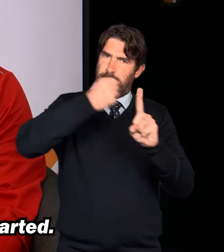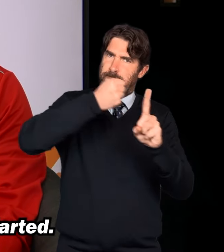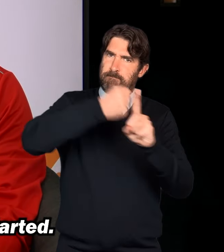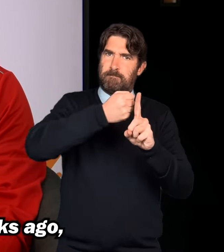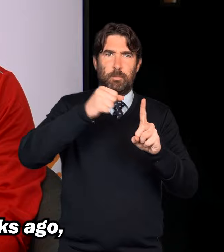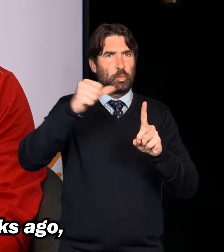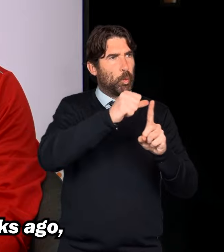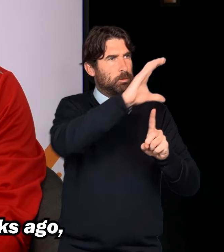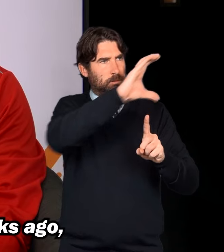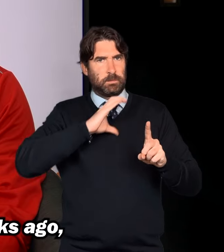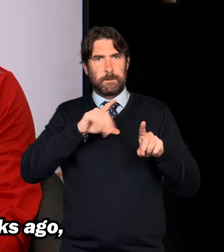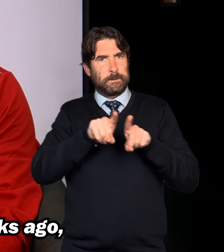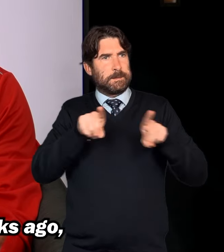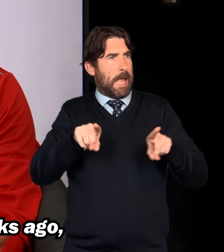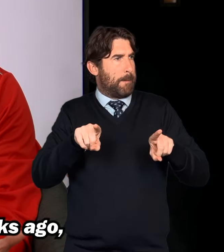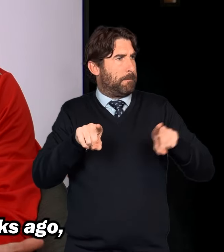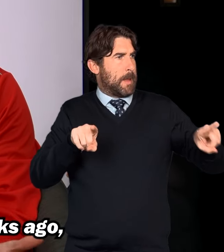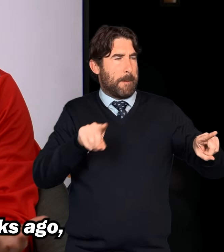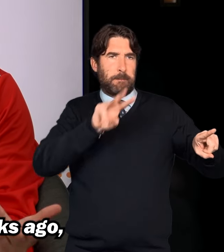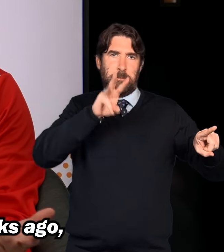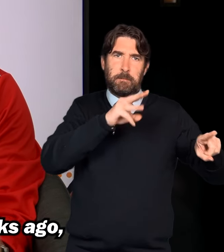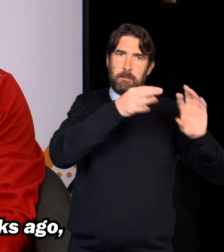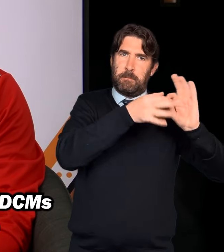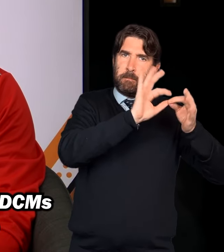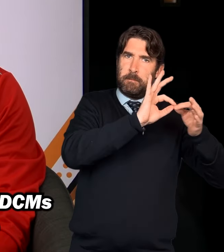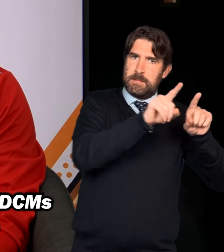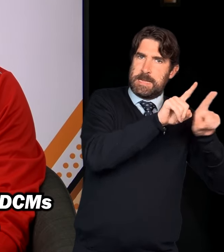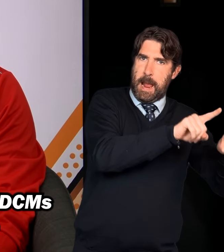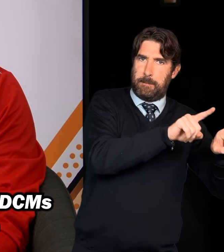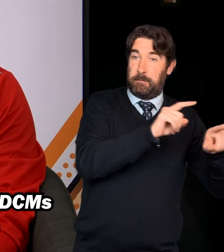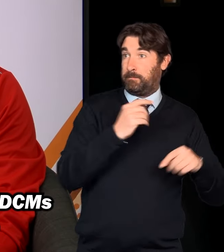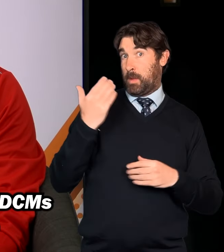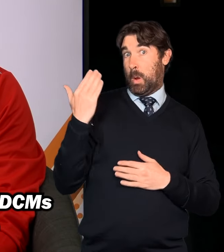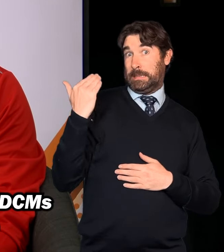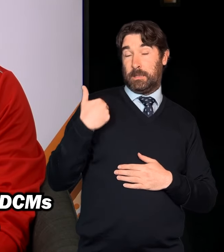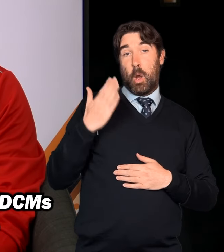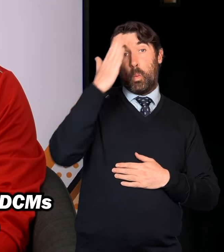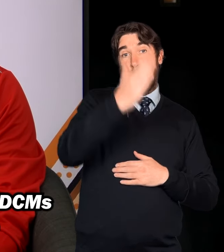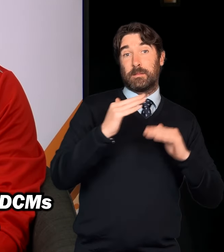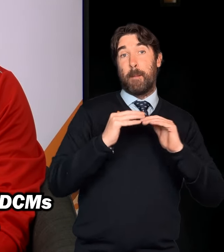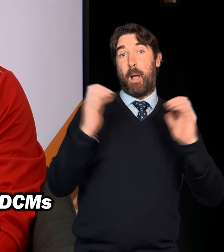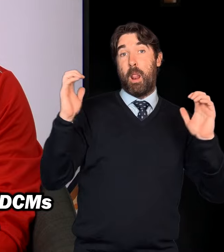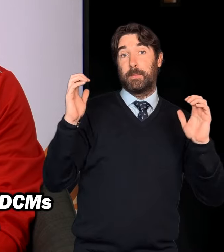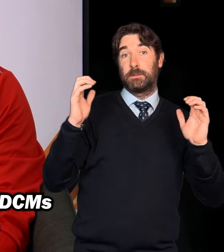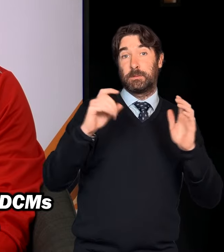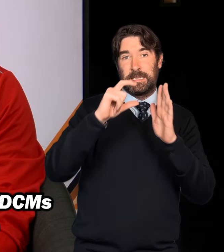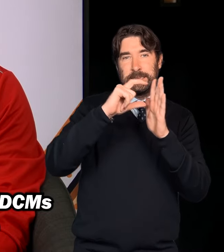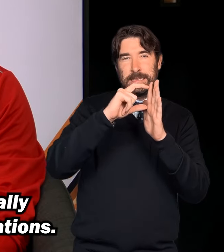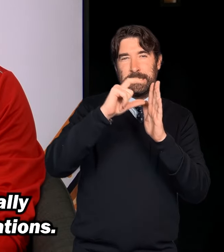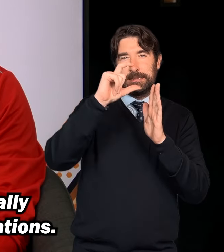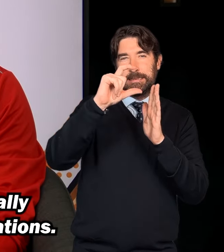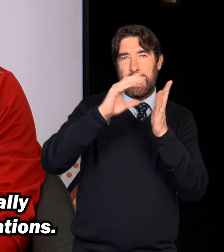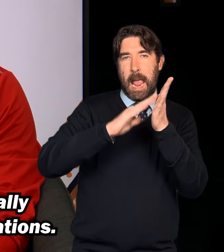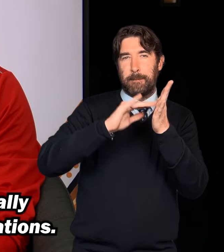That's how it started, and then eventually, I think it was just over a few weeks ago, we got to sit in front of the DCMS Select Committee.